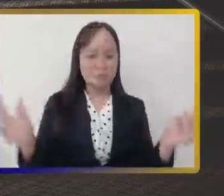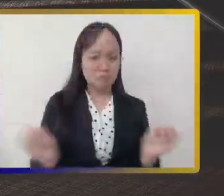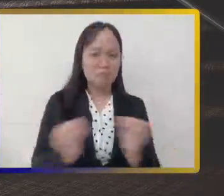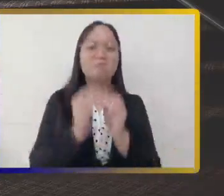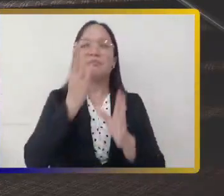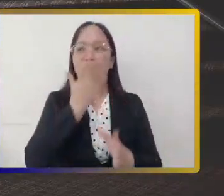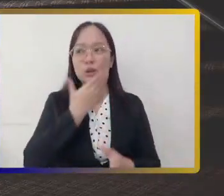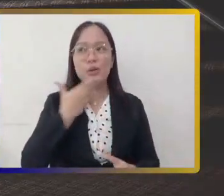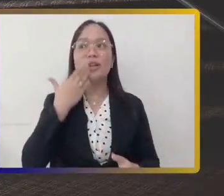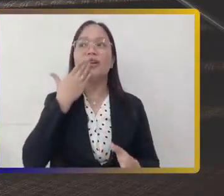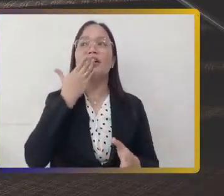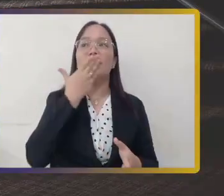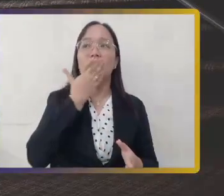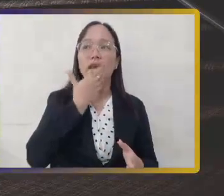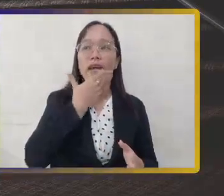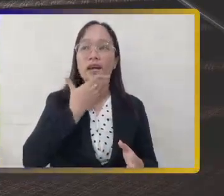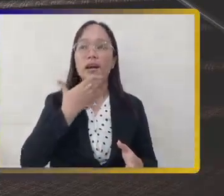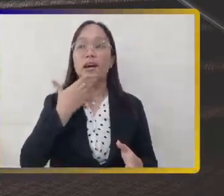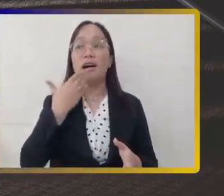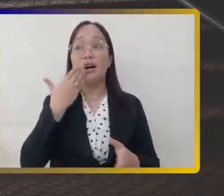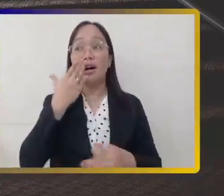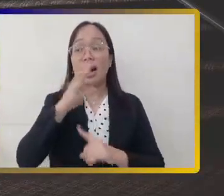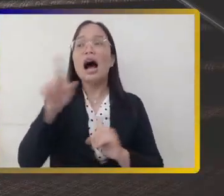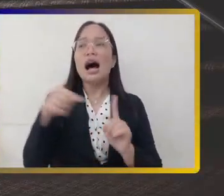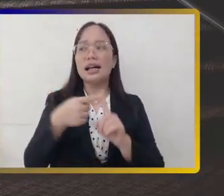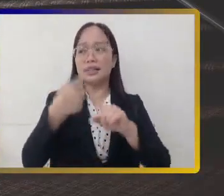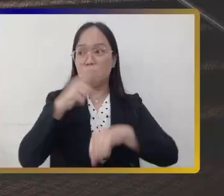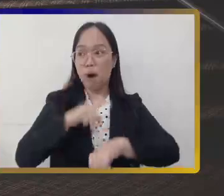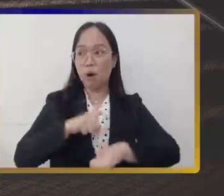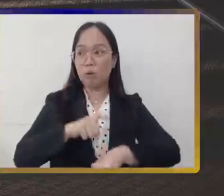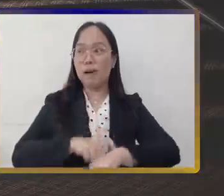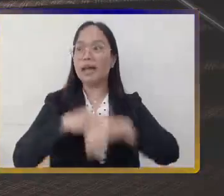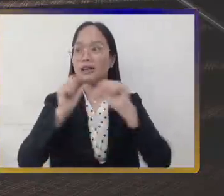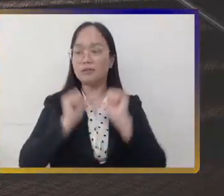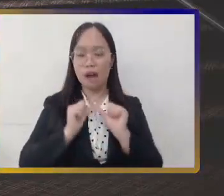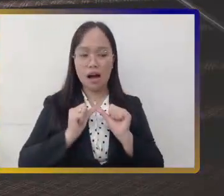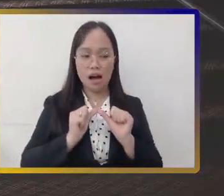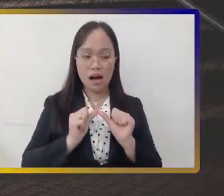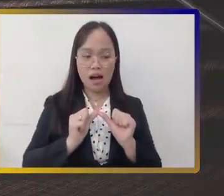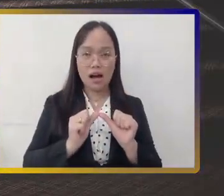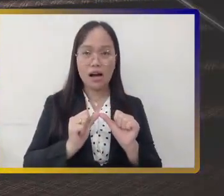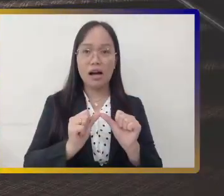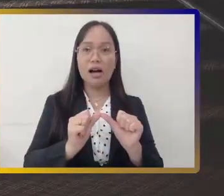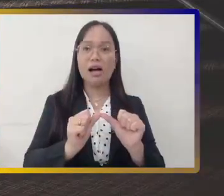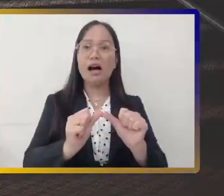by, sweeter as the moments